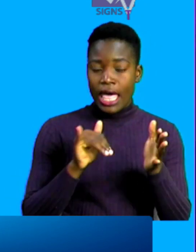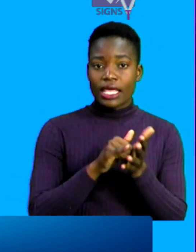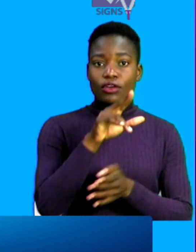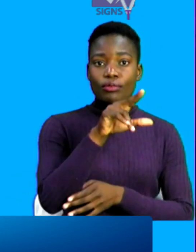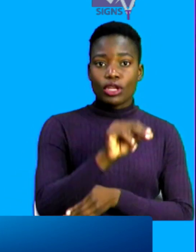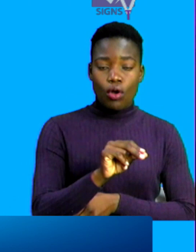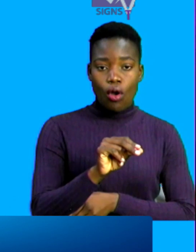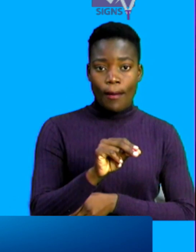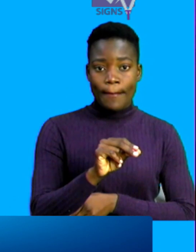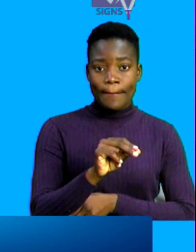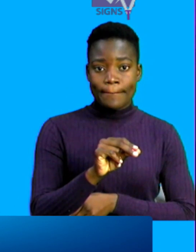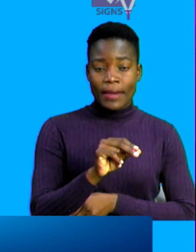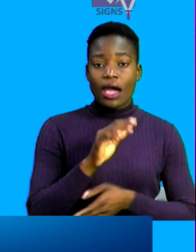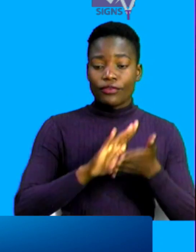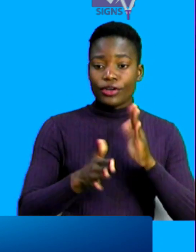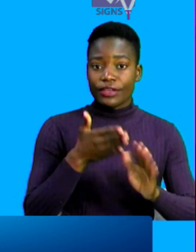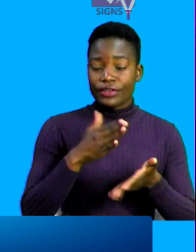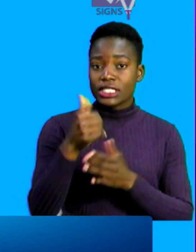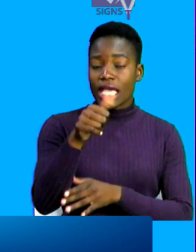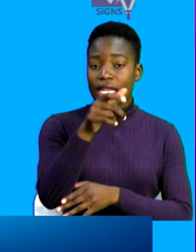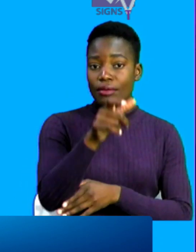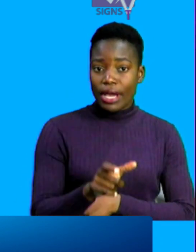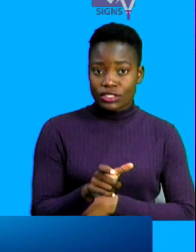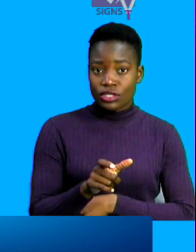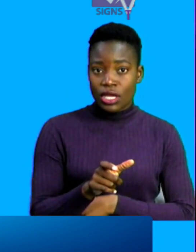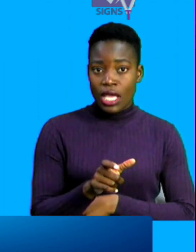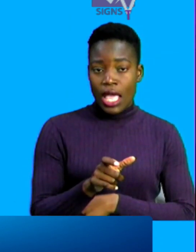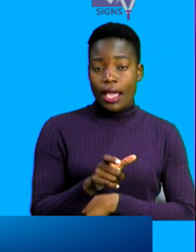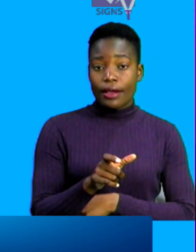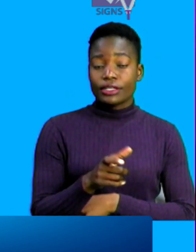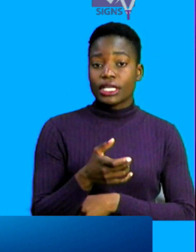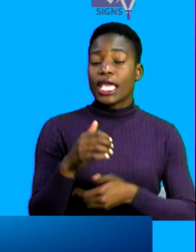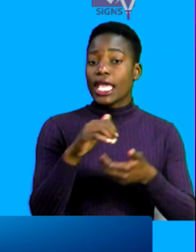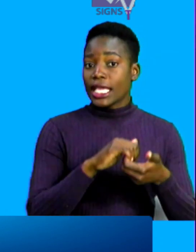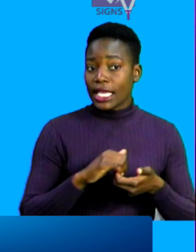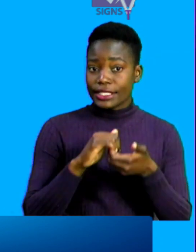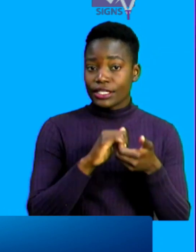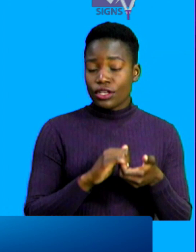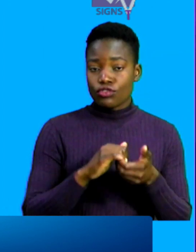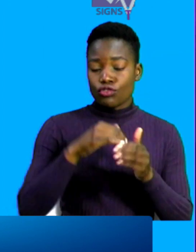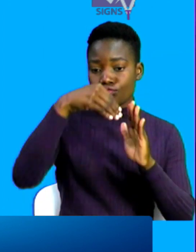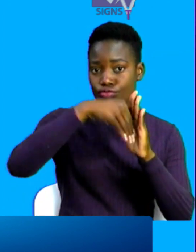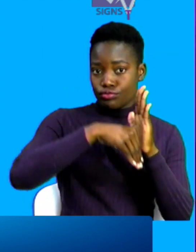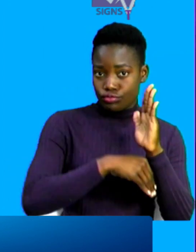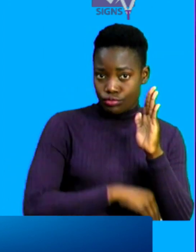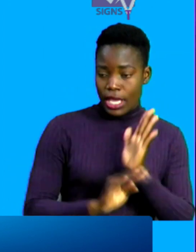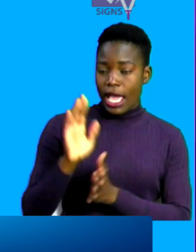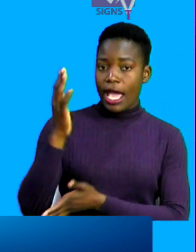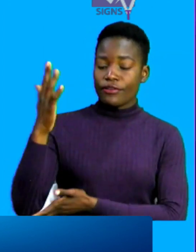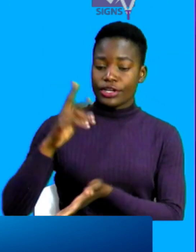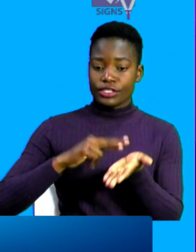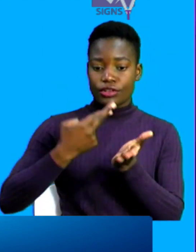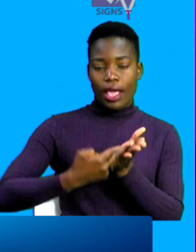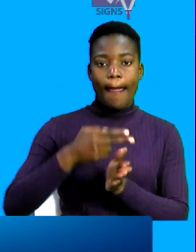sacred cows. Anyone found abetting, aiding, or conniving to deplete our forest resources will face the